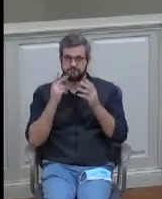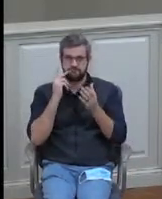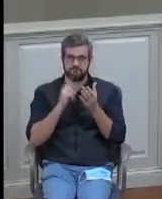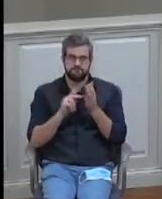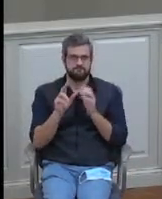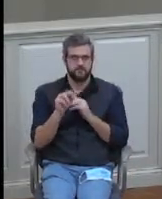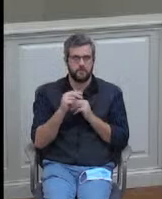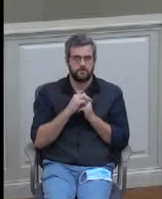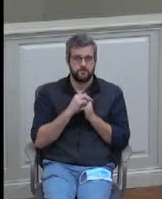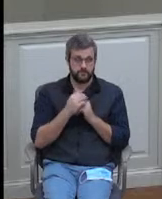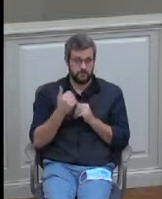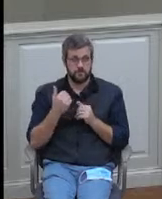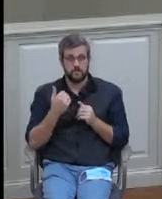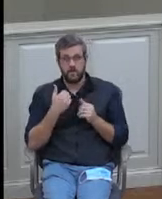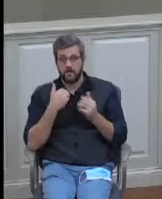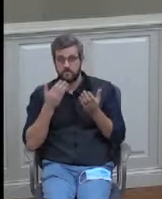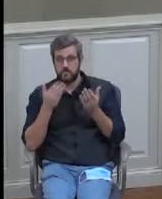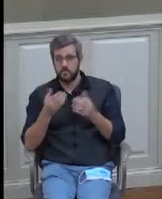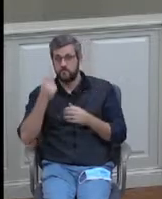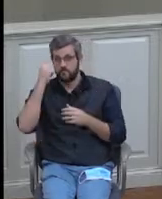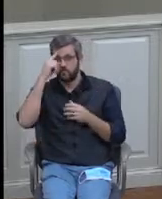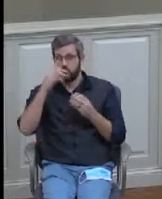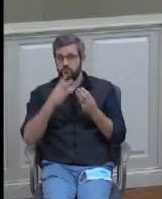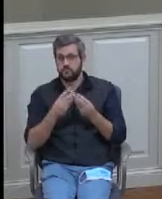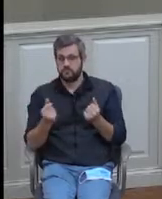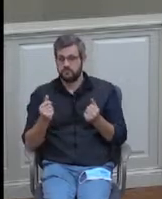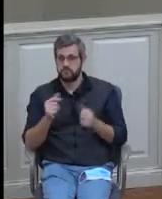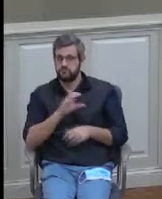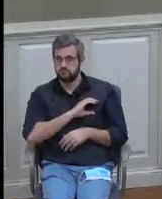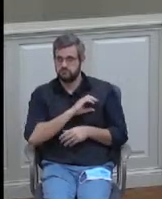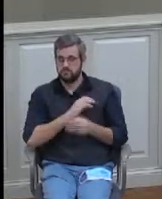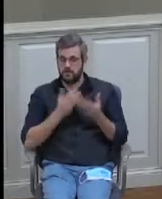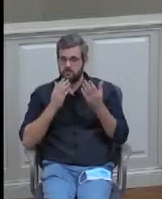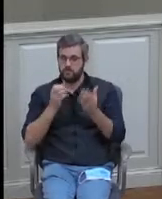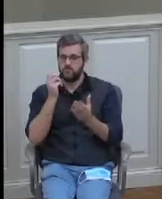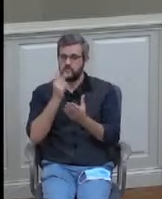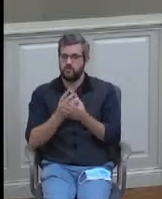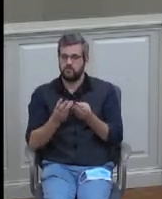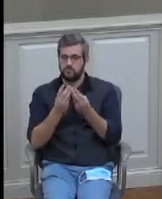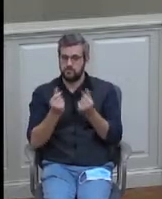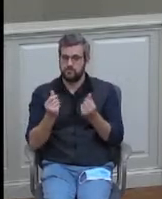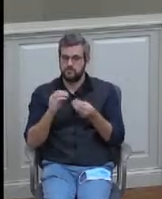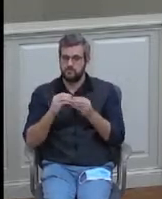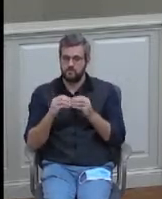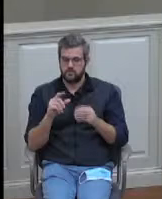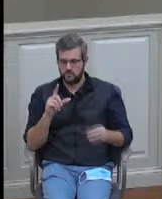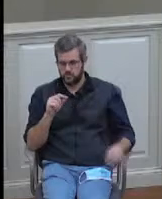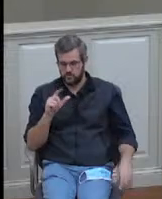No. Do I hear a motion for the resolution? Move for approval of resolution